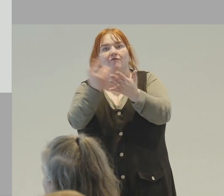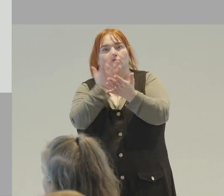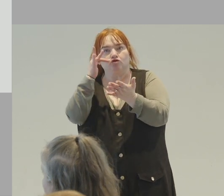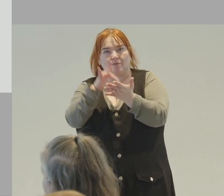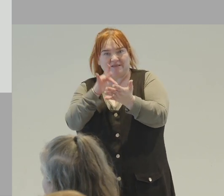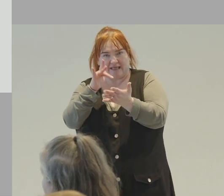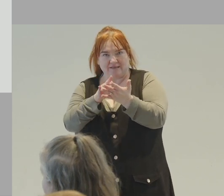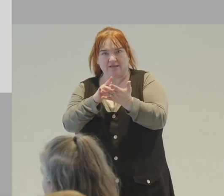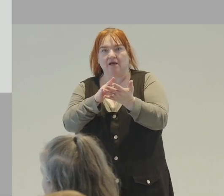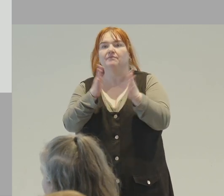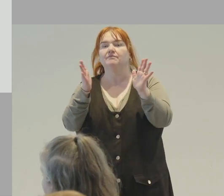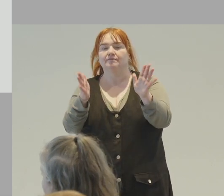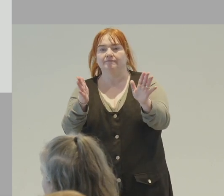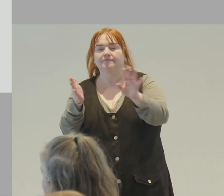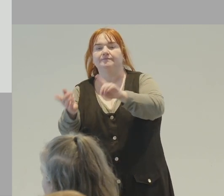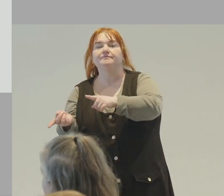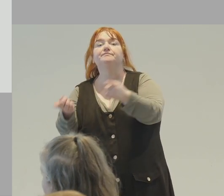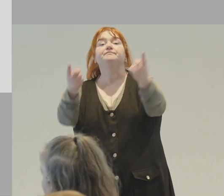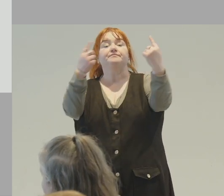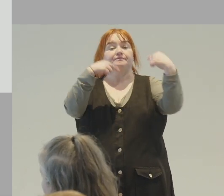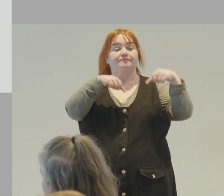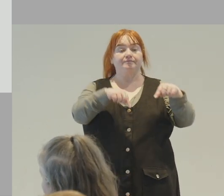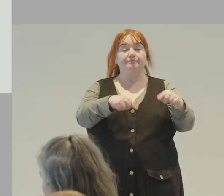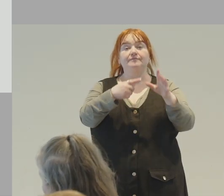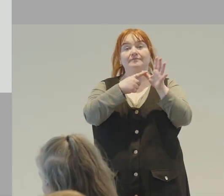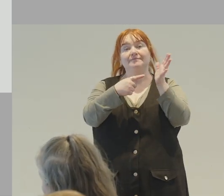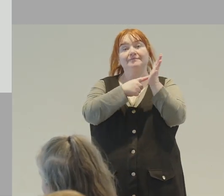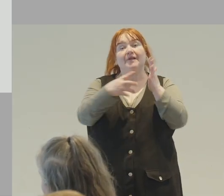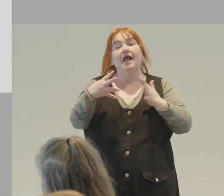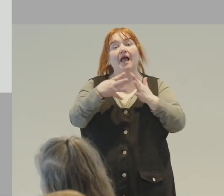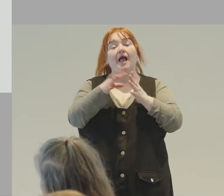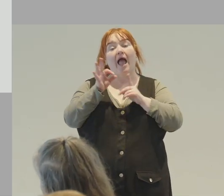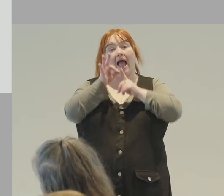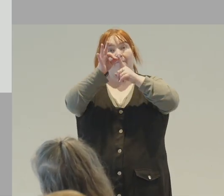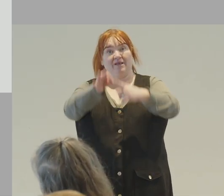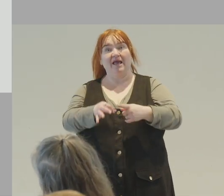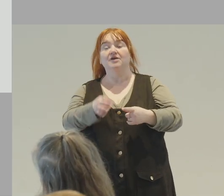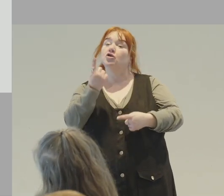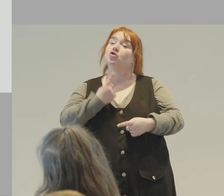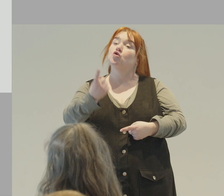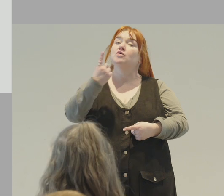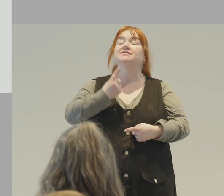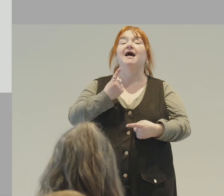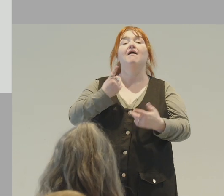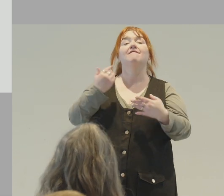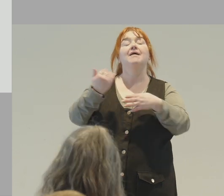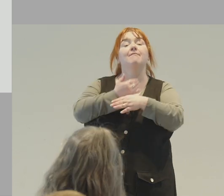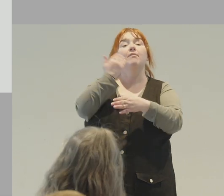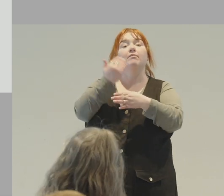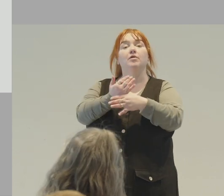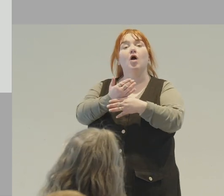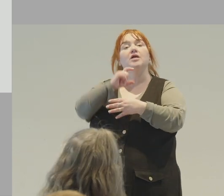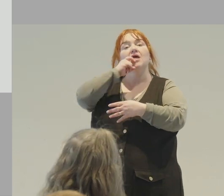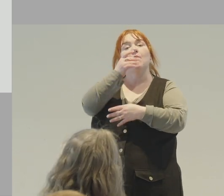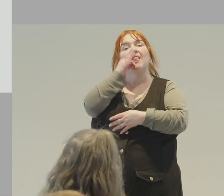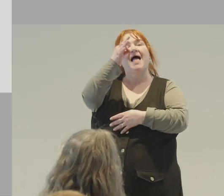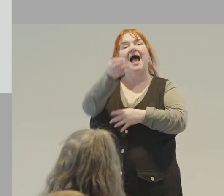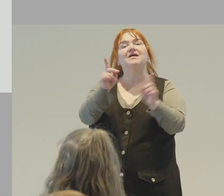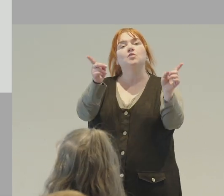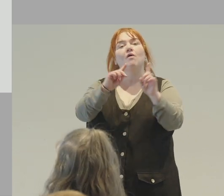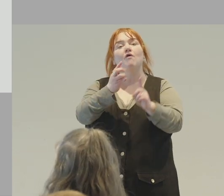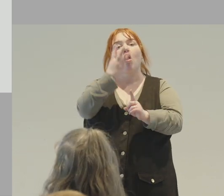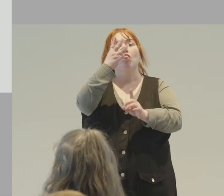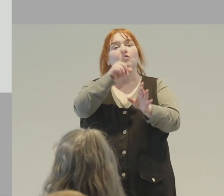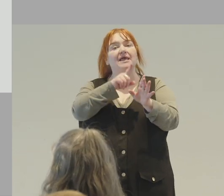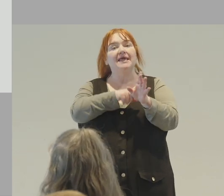Back to access to work. If in the access to work application, if you're self-employed, normally they will ask for a business plan, a 3-year